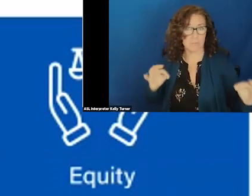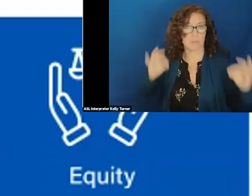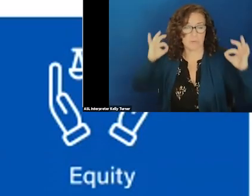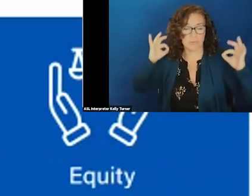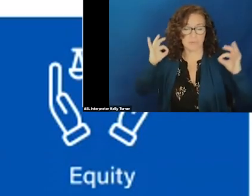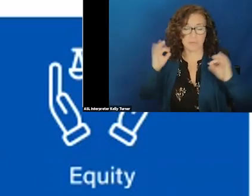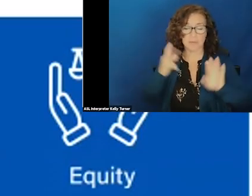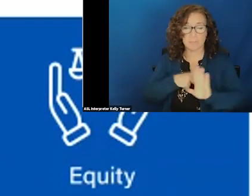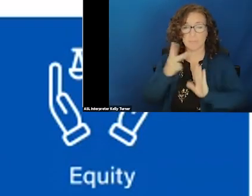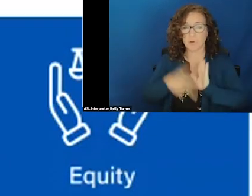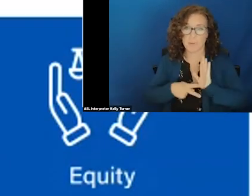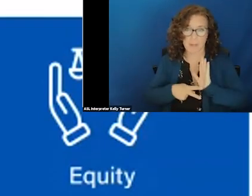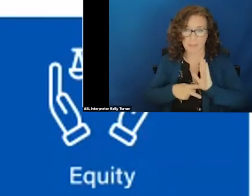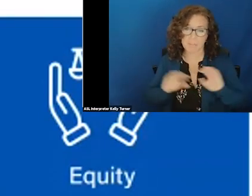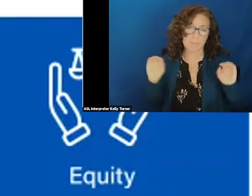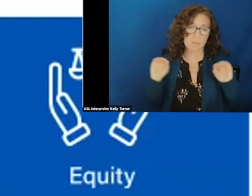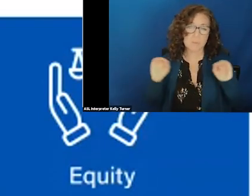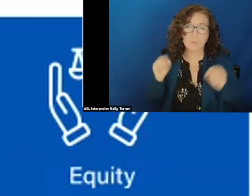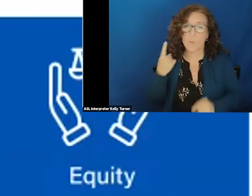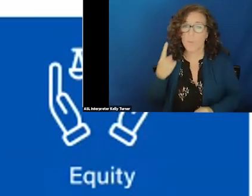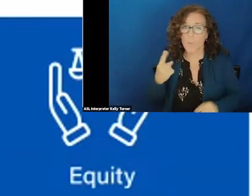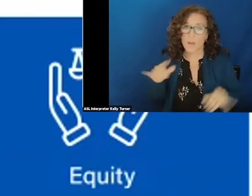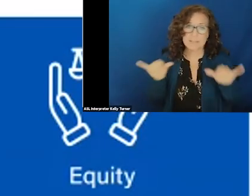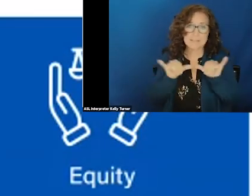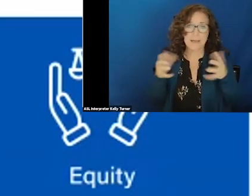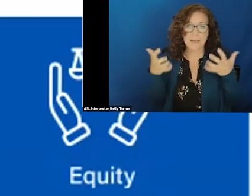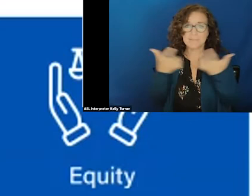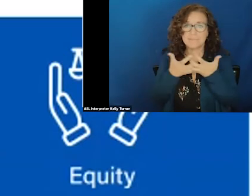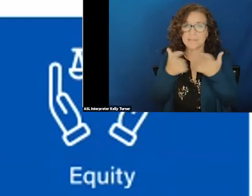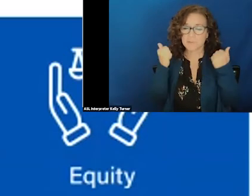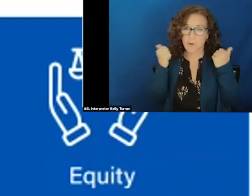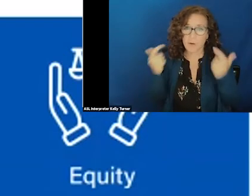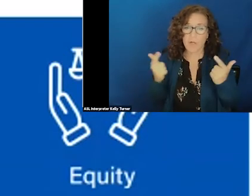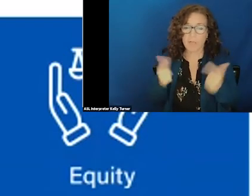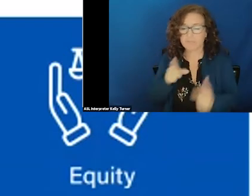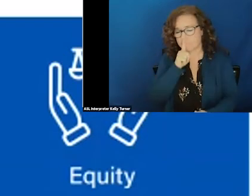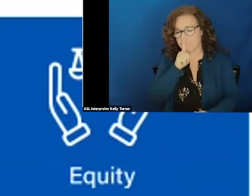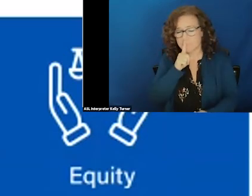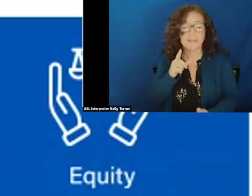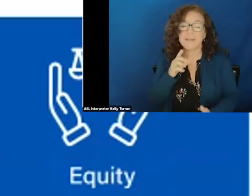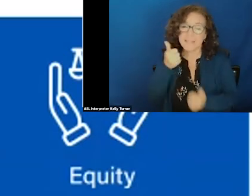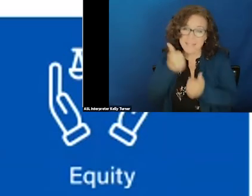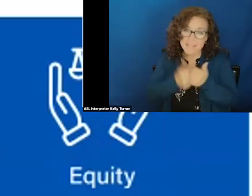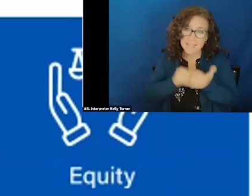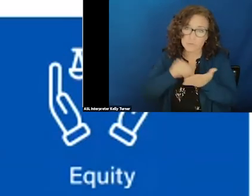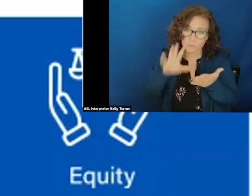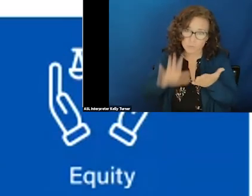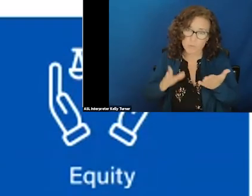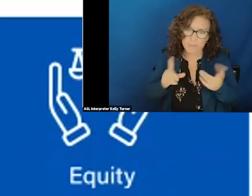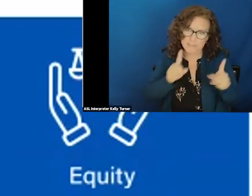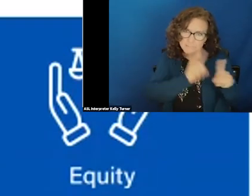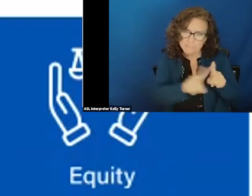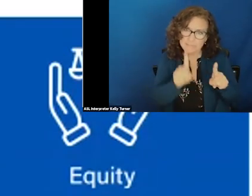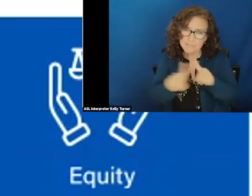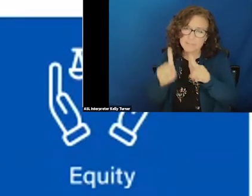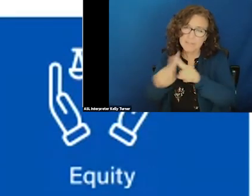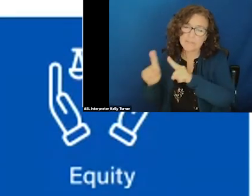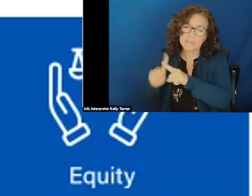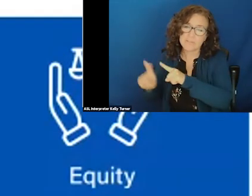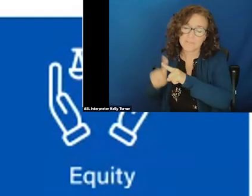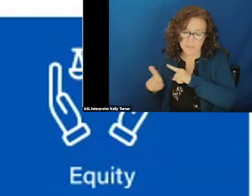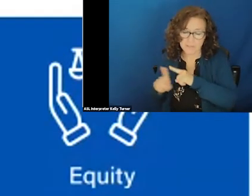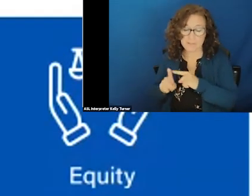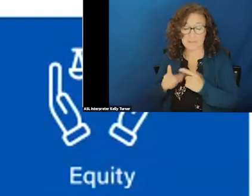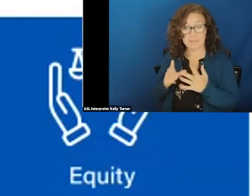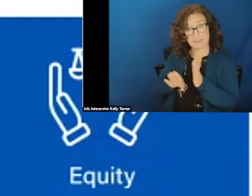are unique learners, and being able to build the capacity and the skill sets of our teachers, our counselors, and others through